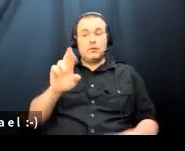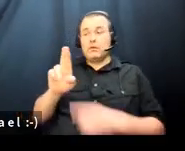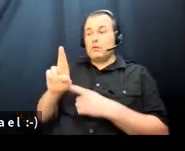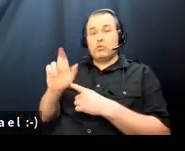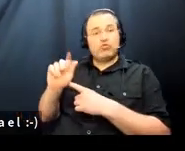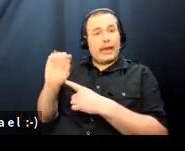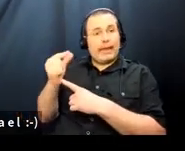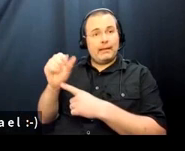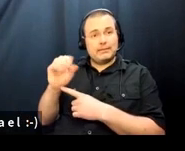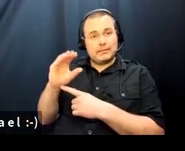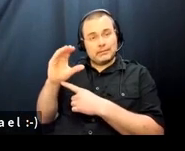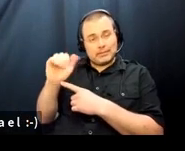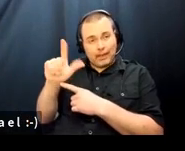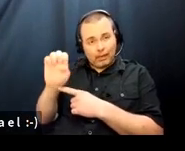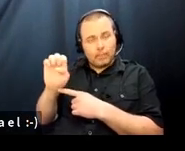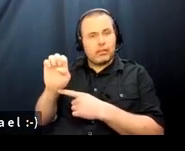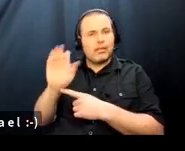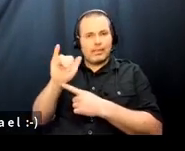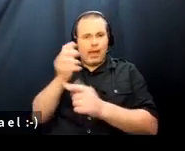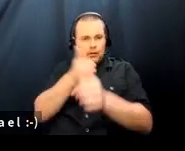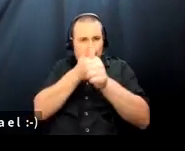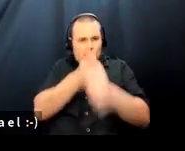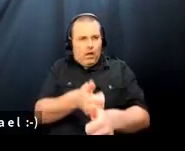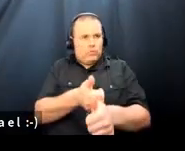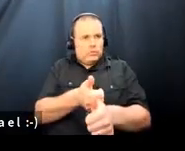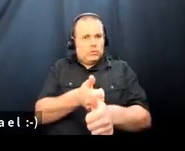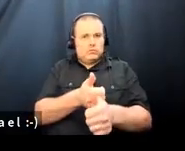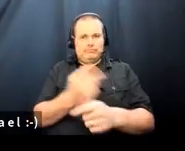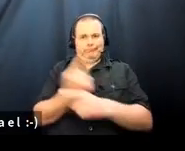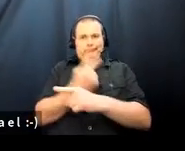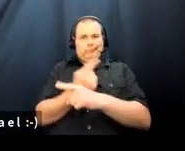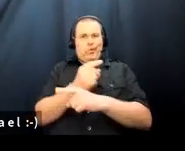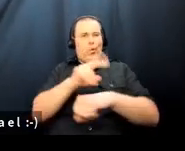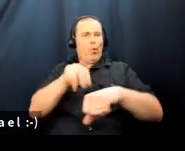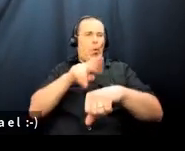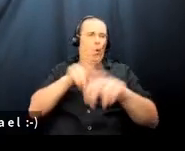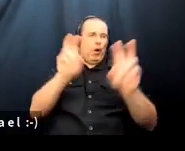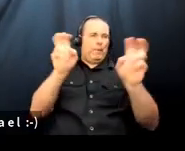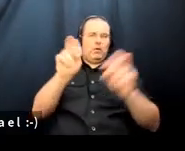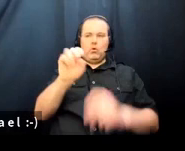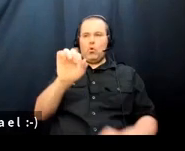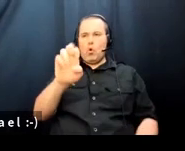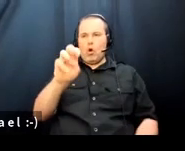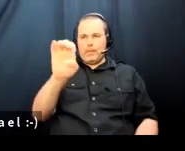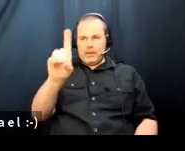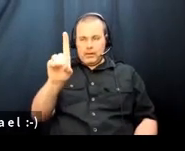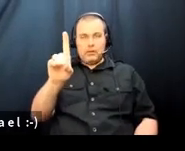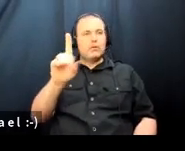It means that we know that clustered around the middle of that bell curve is